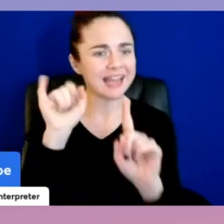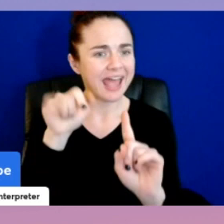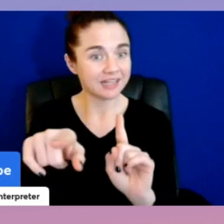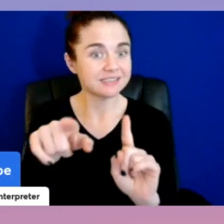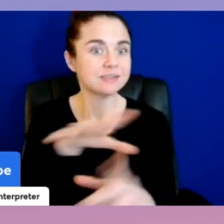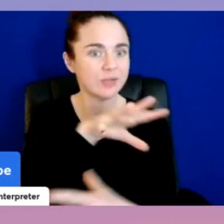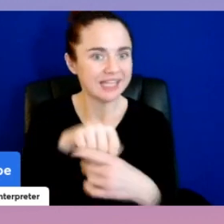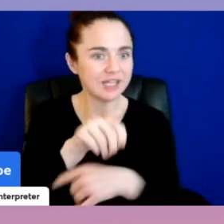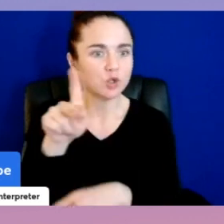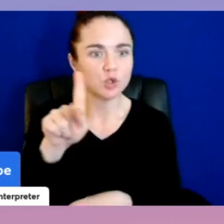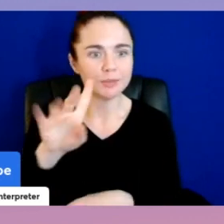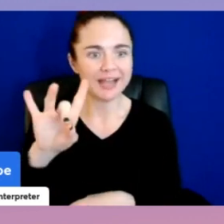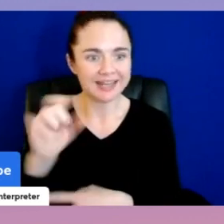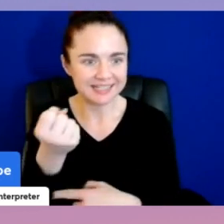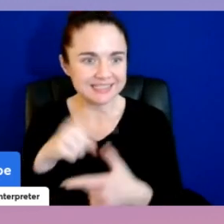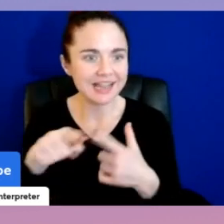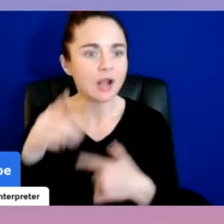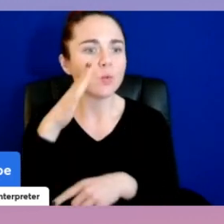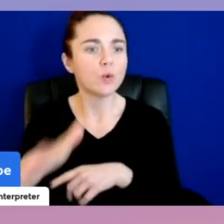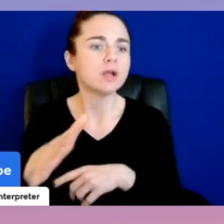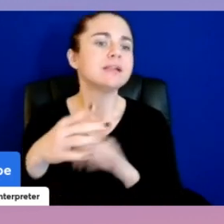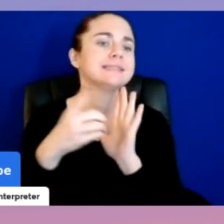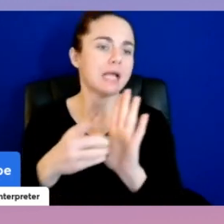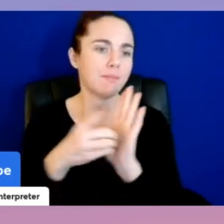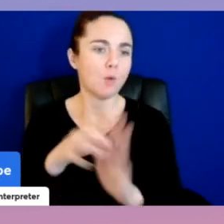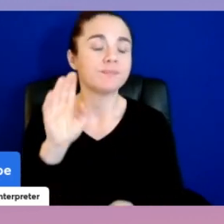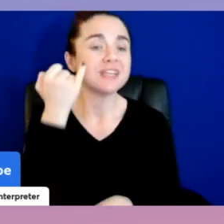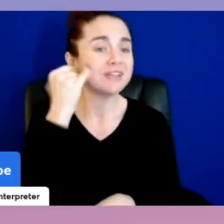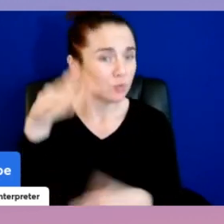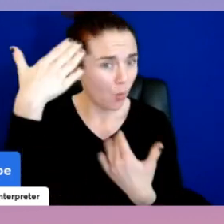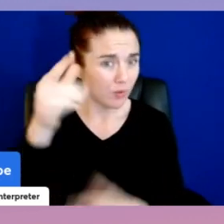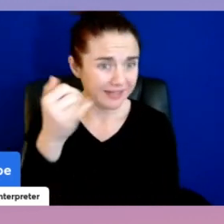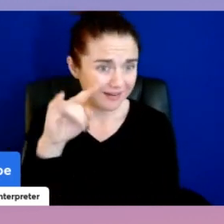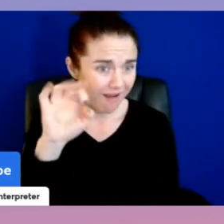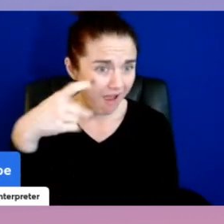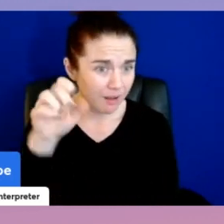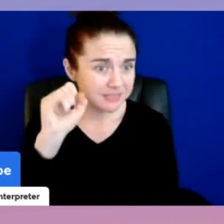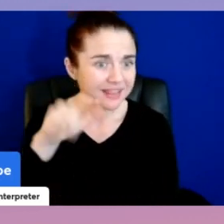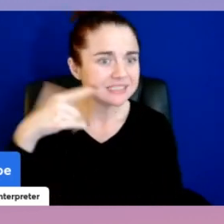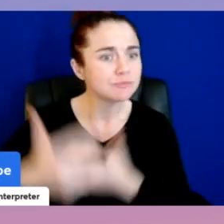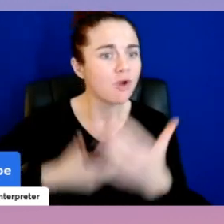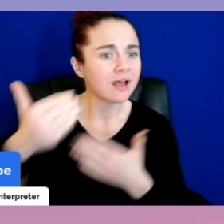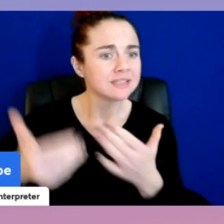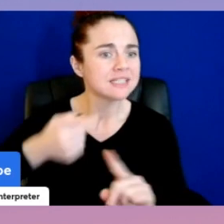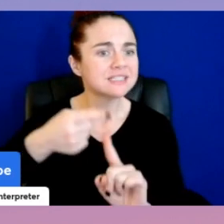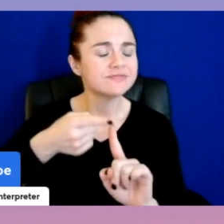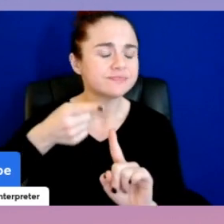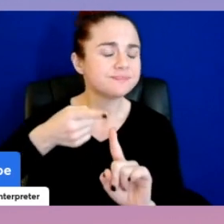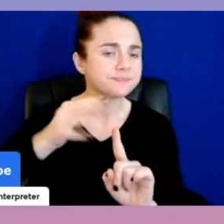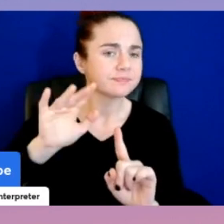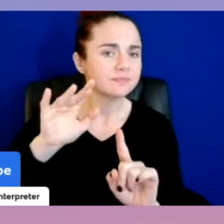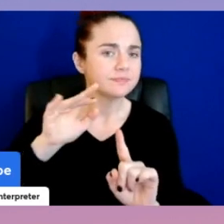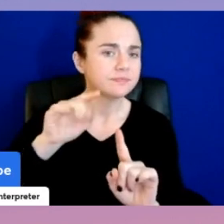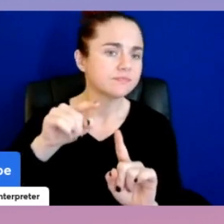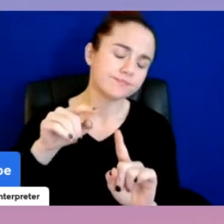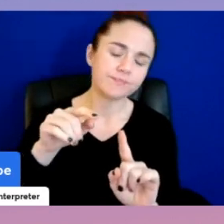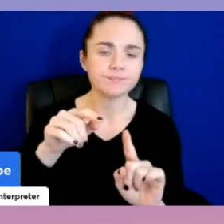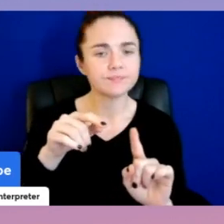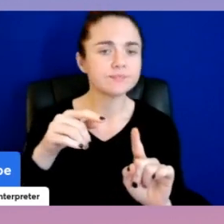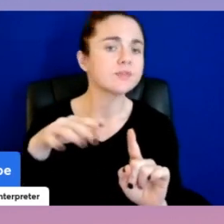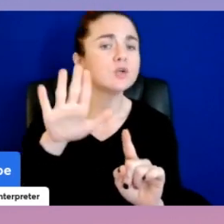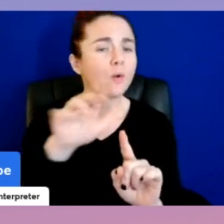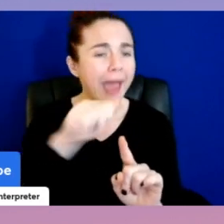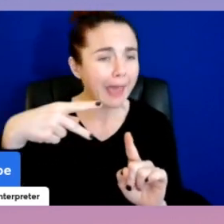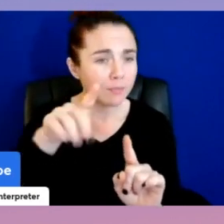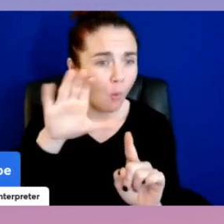we're going to follow that up with a demo. If you're not familiar with GitOps, it's the process of having your